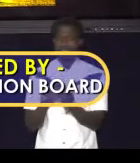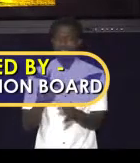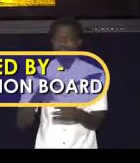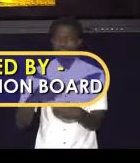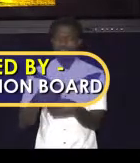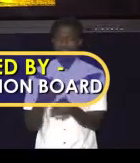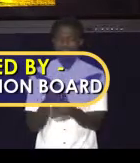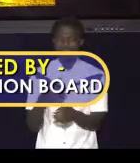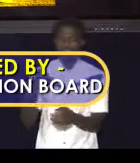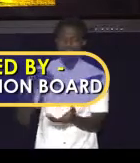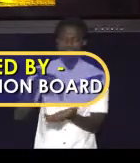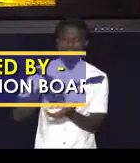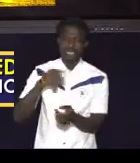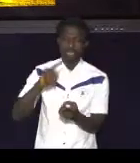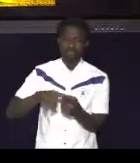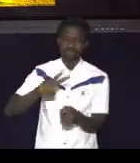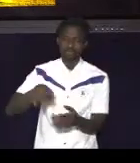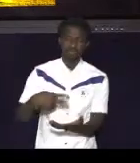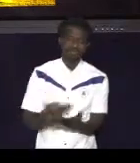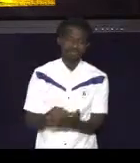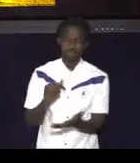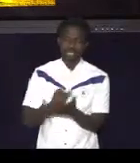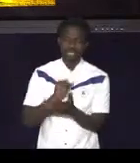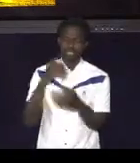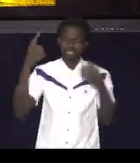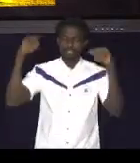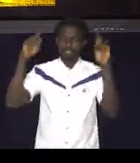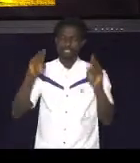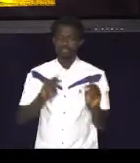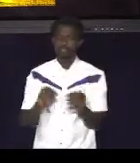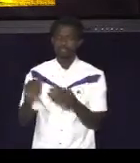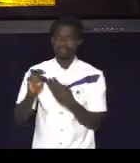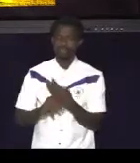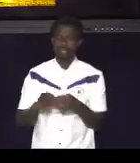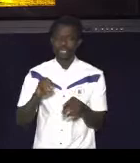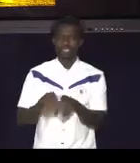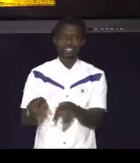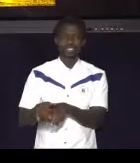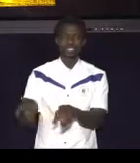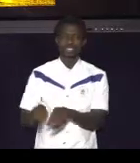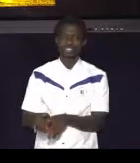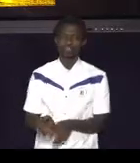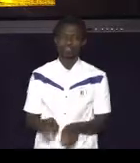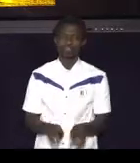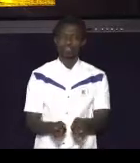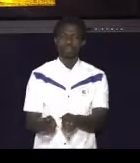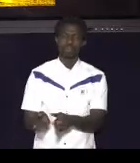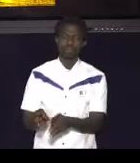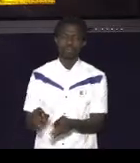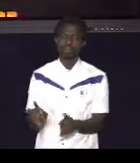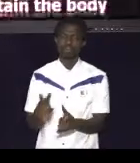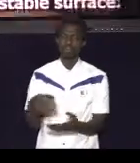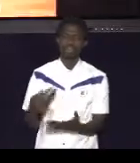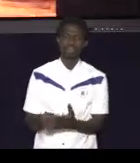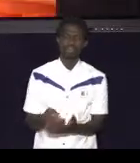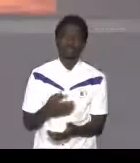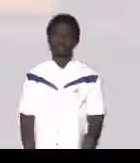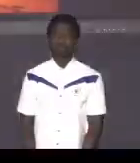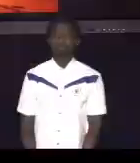making whatever stand that is put there to make it fall. That's successive movement in different directions